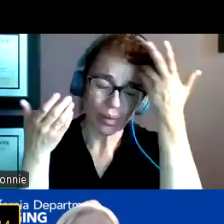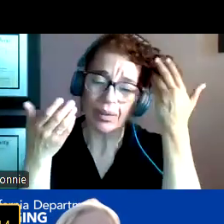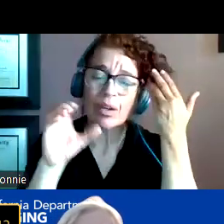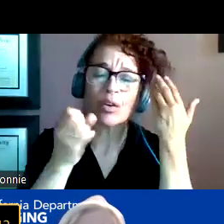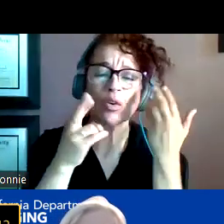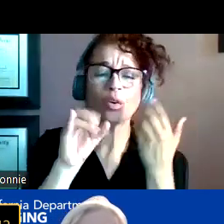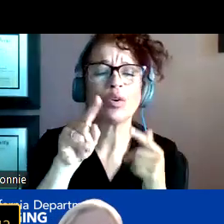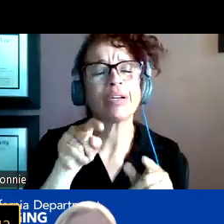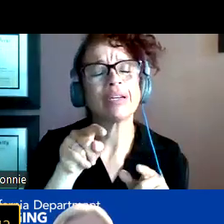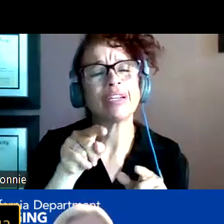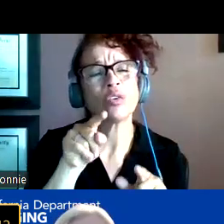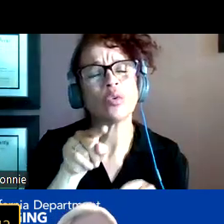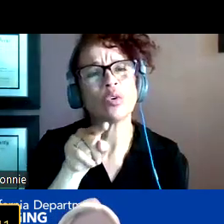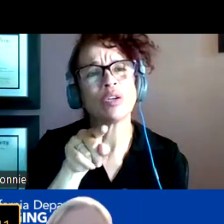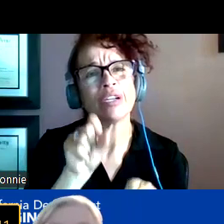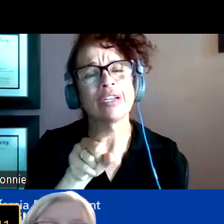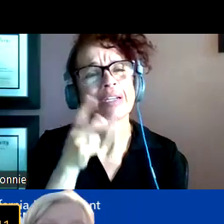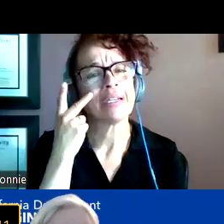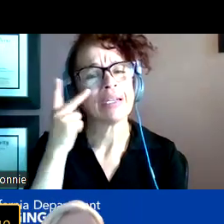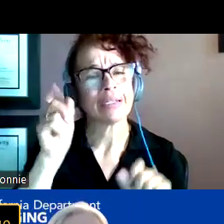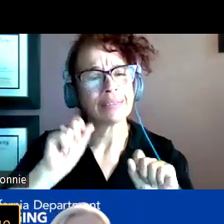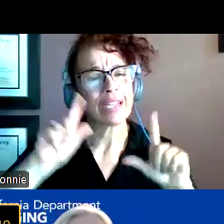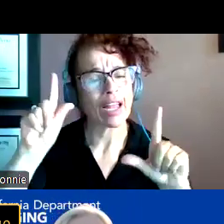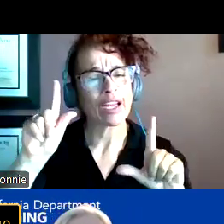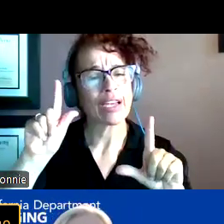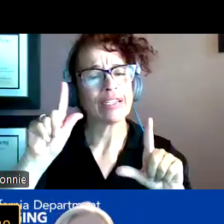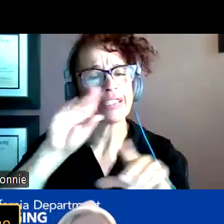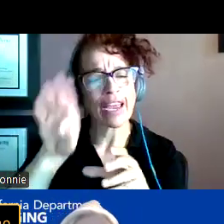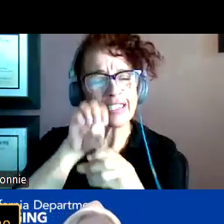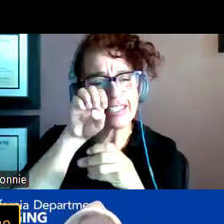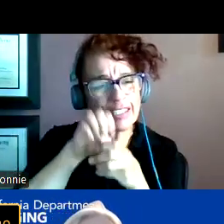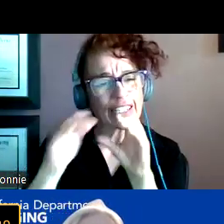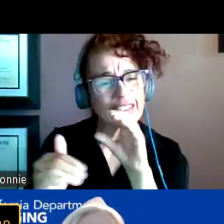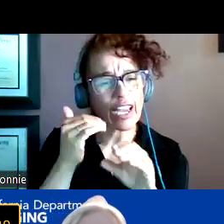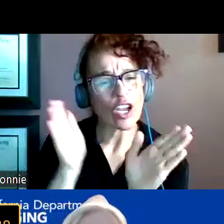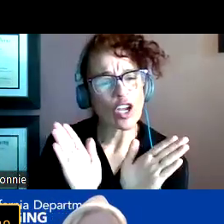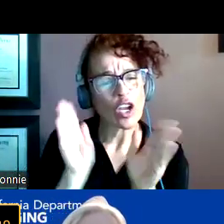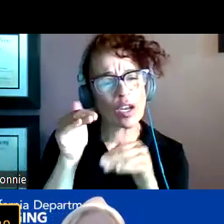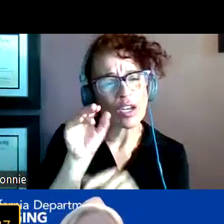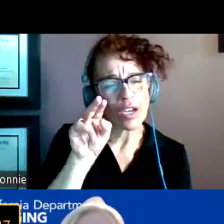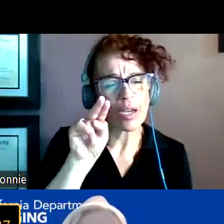Christina, can you see the slide in our Engage email box,